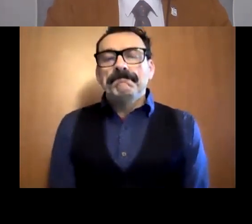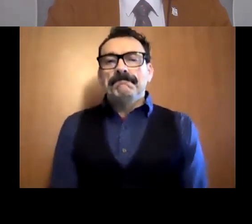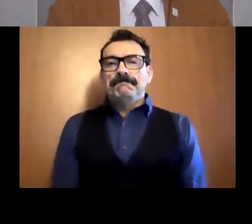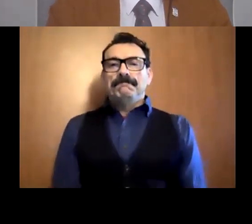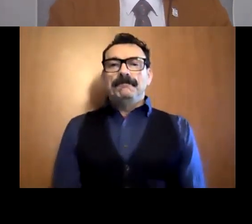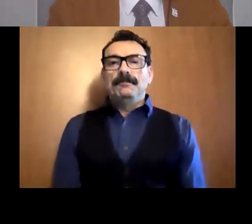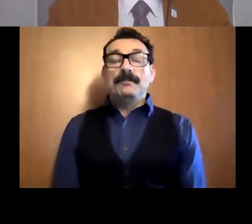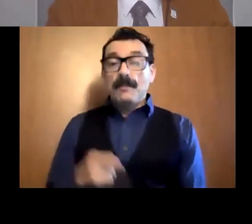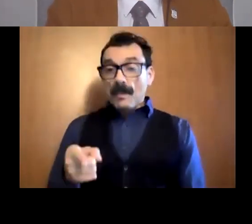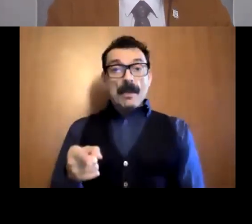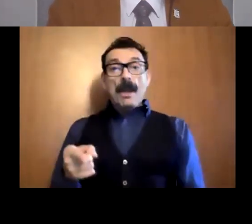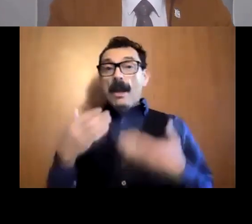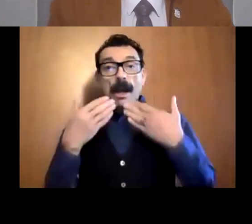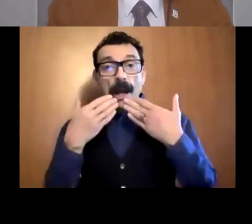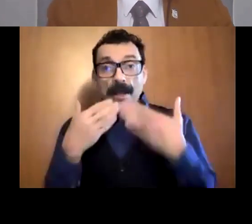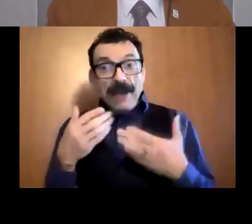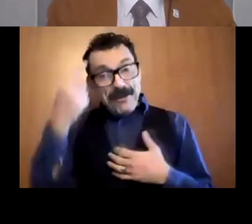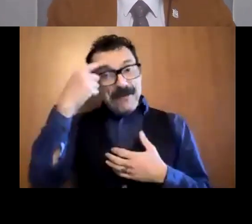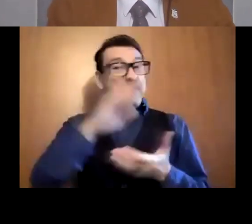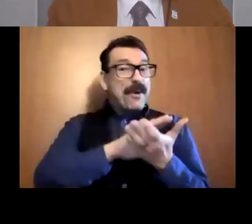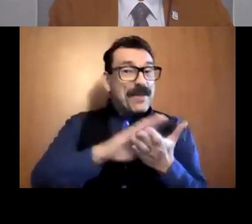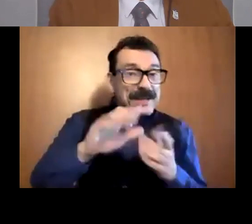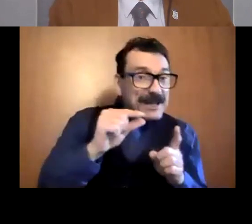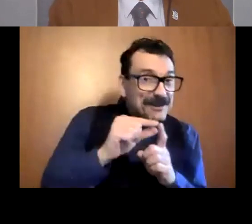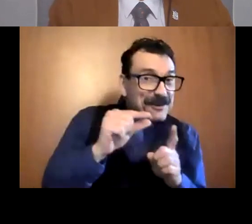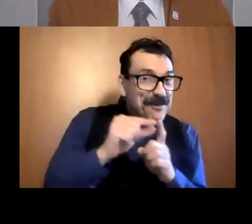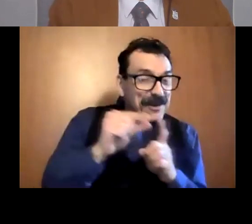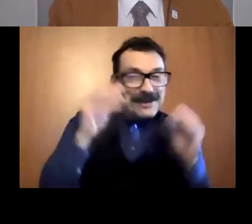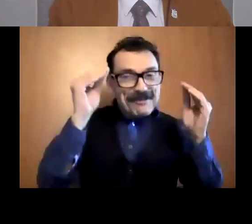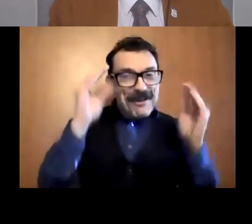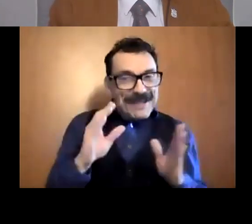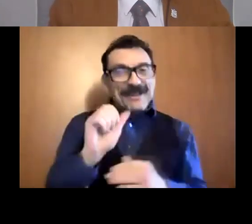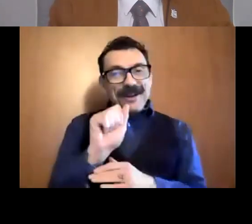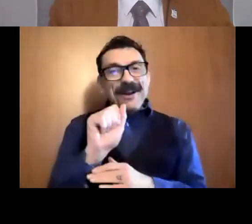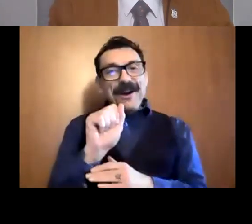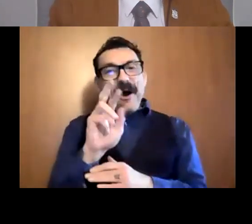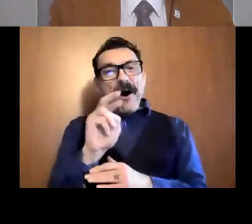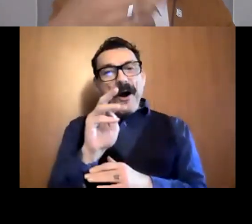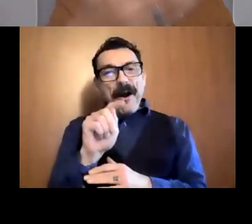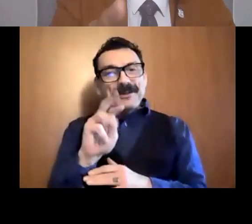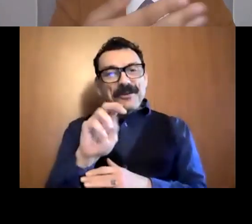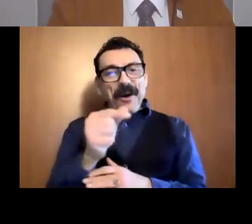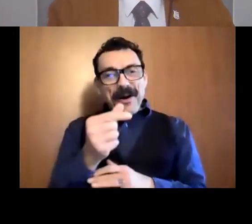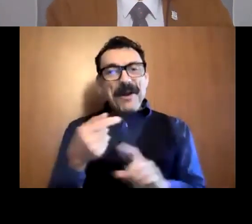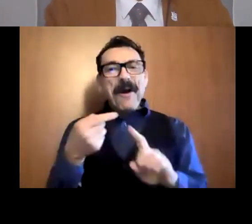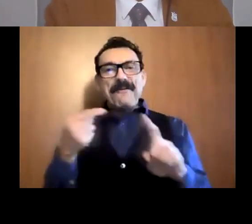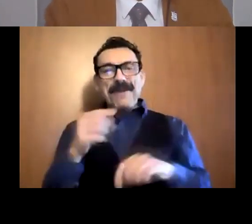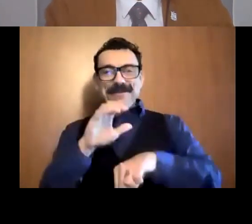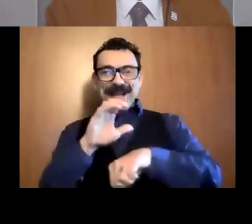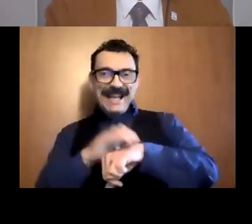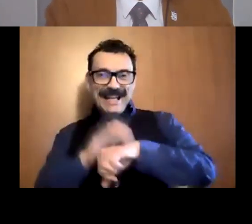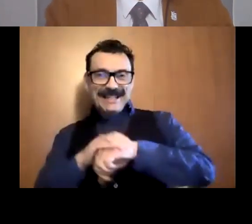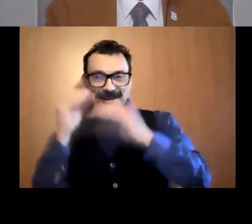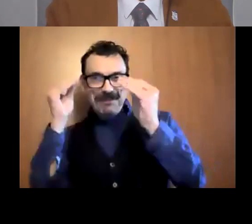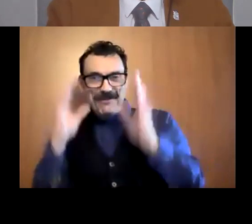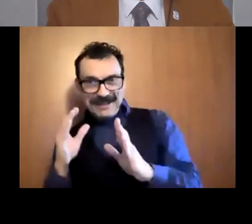All right, and thank you for those kind words, Professor Armstrong. From an English professor to you, thank